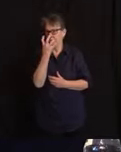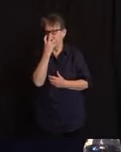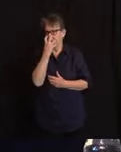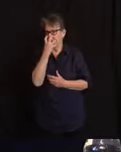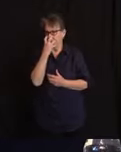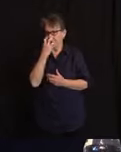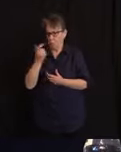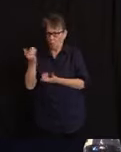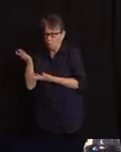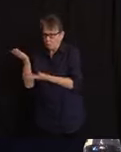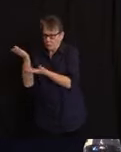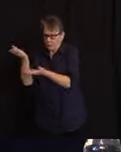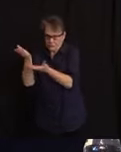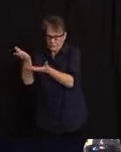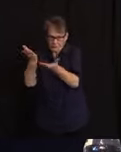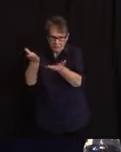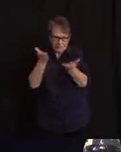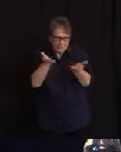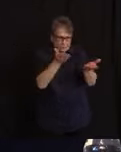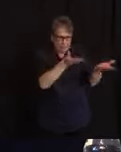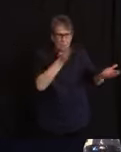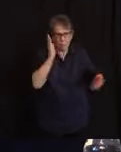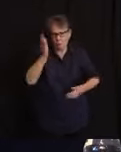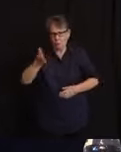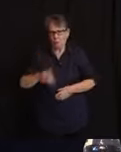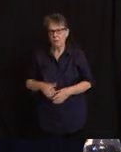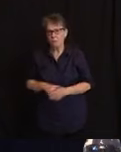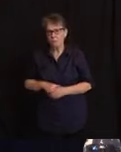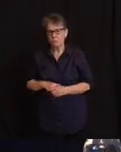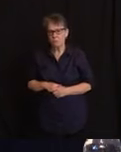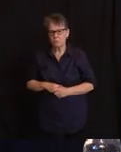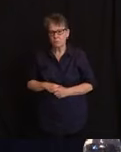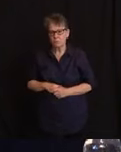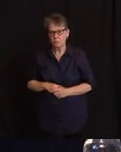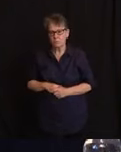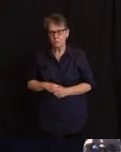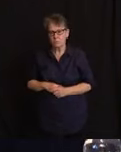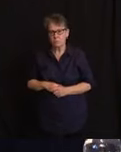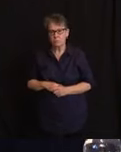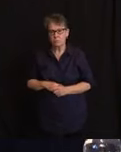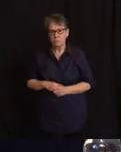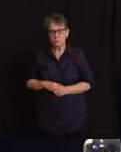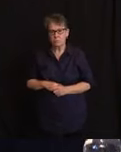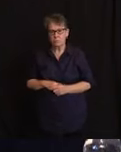237 of our employees have tested positive. That's 5%,